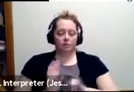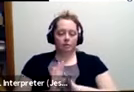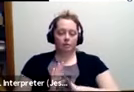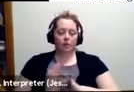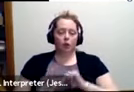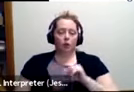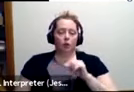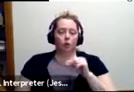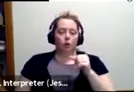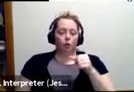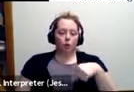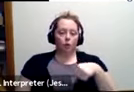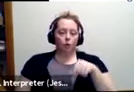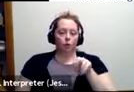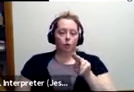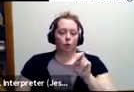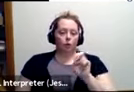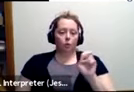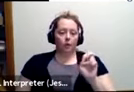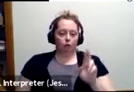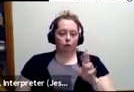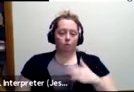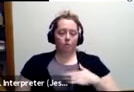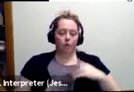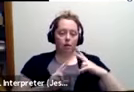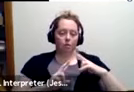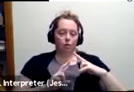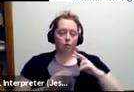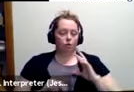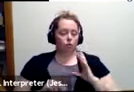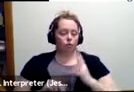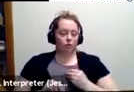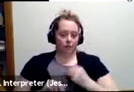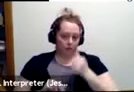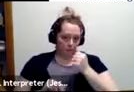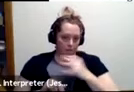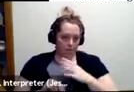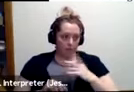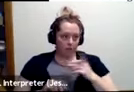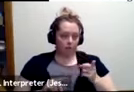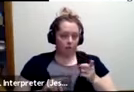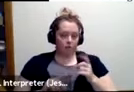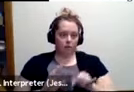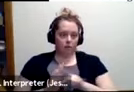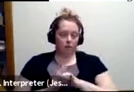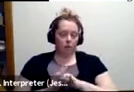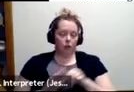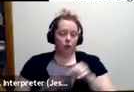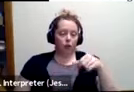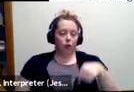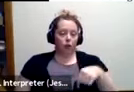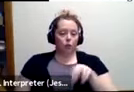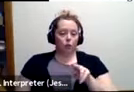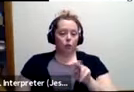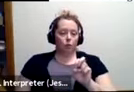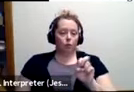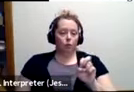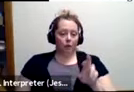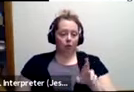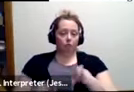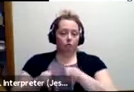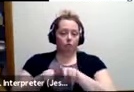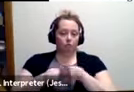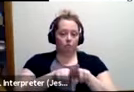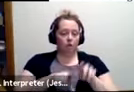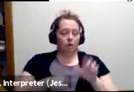partner, who is a trans man, he identifies as queer as well. So our relationship dynamics are